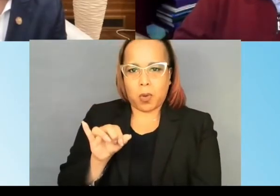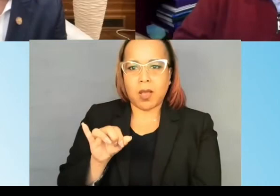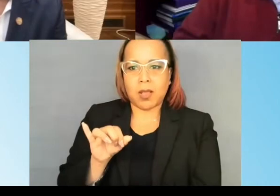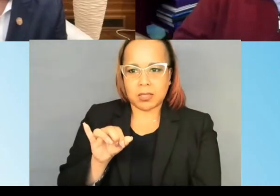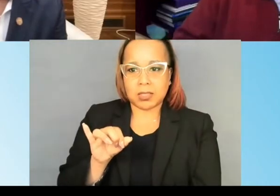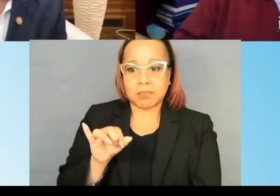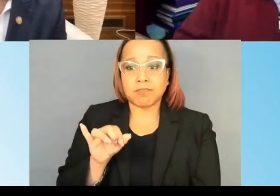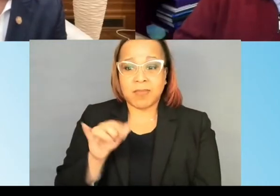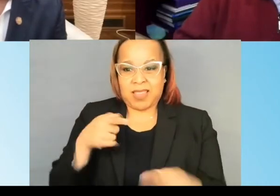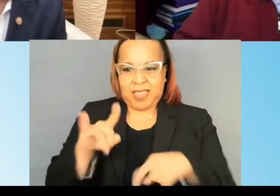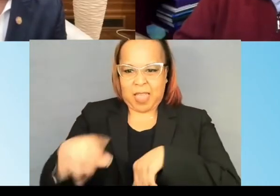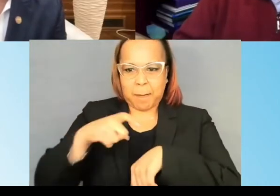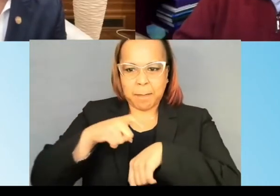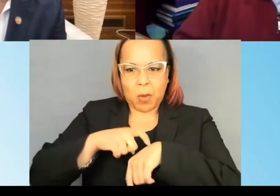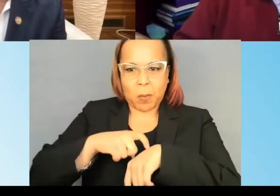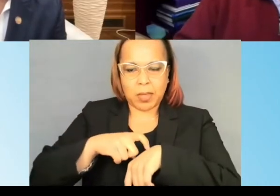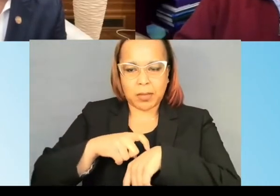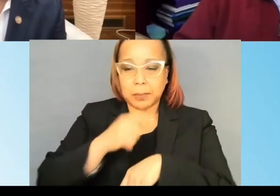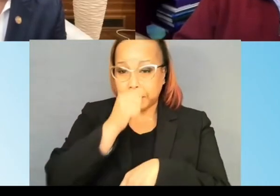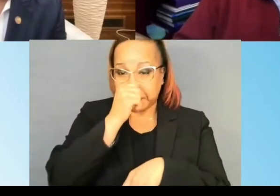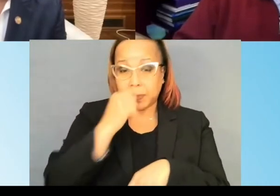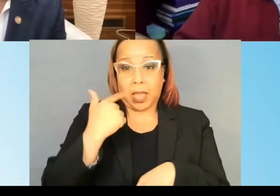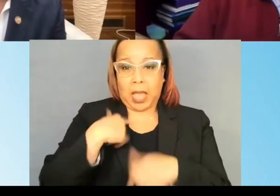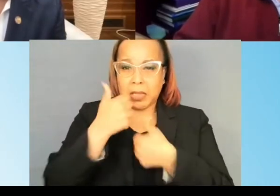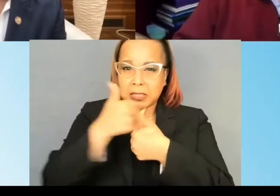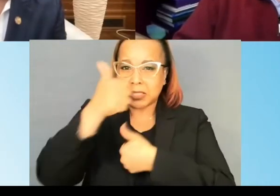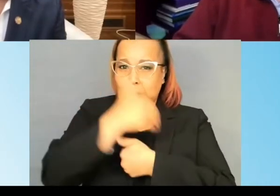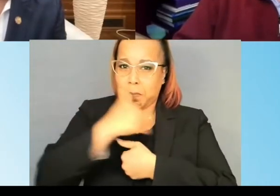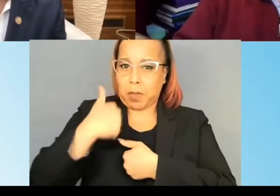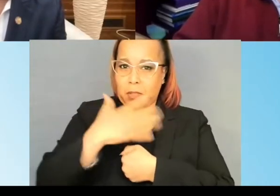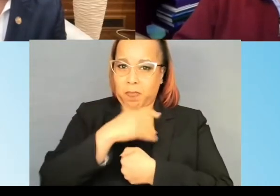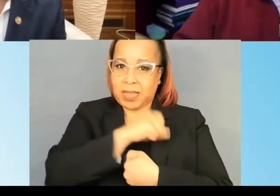that moment, that I had senior members of my staff, men.